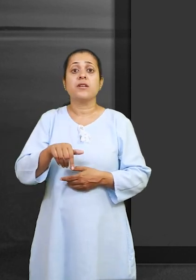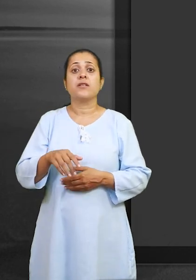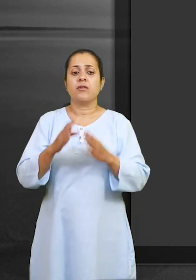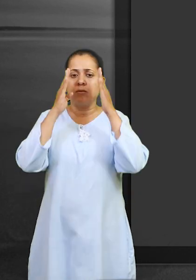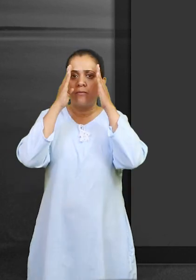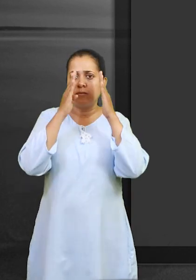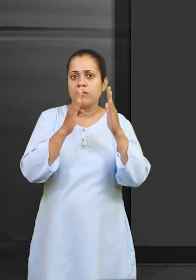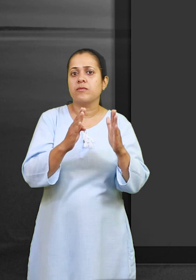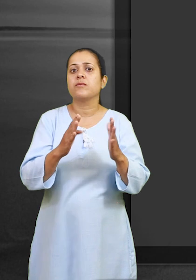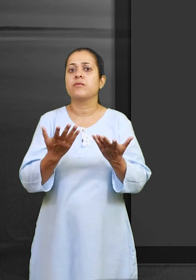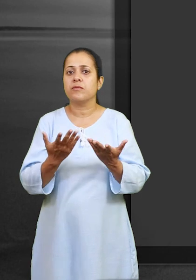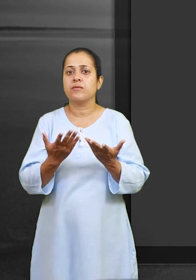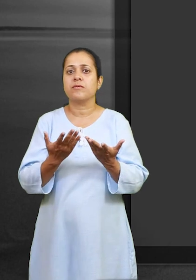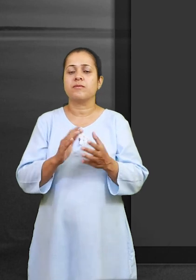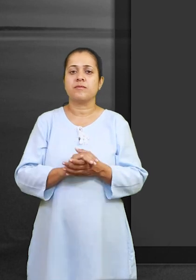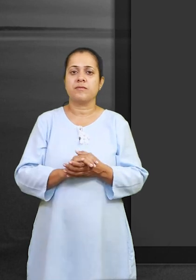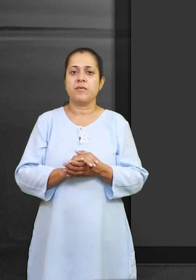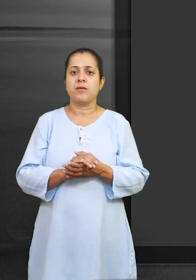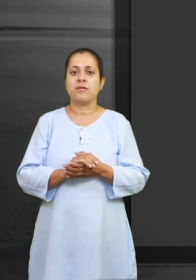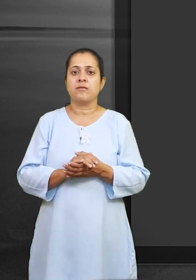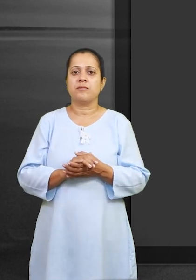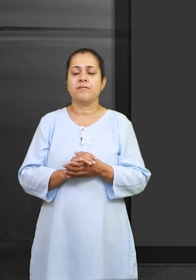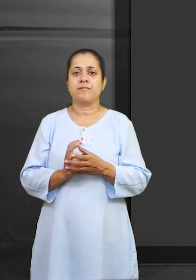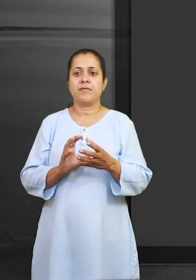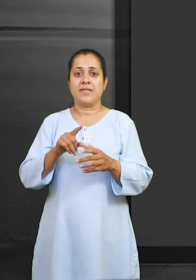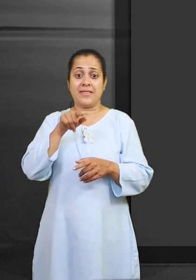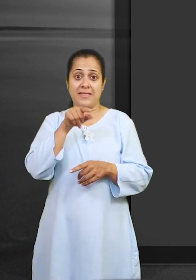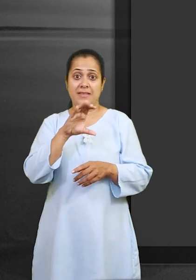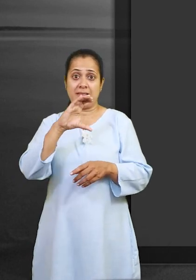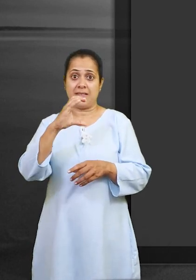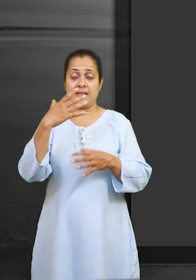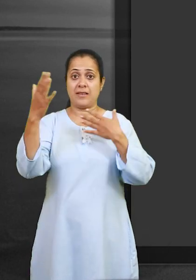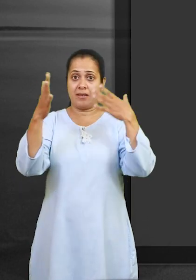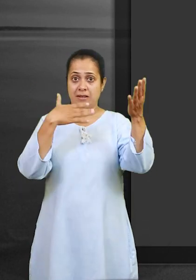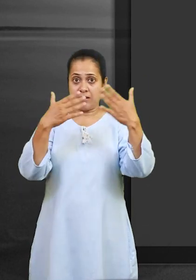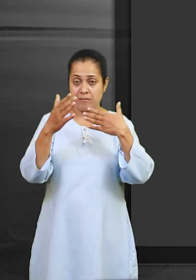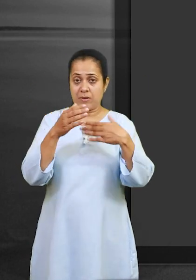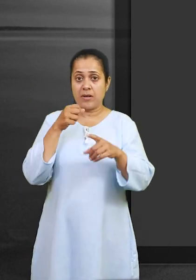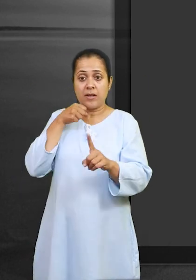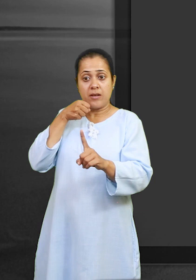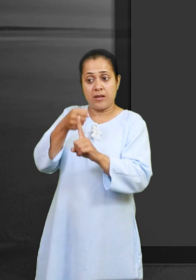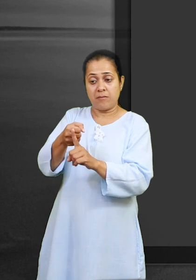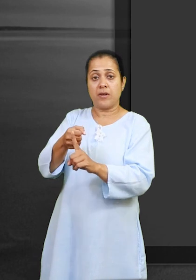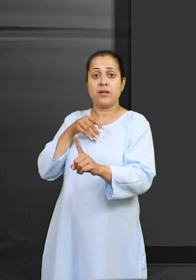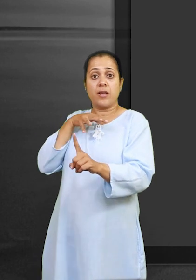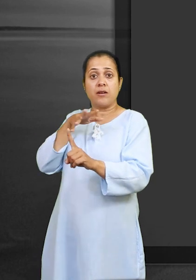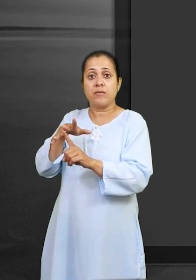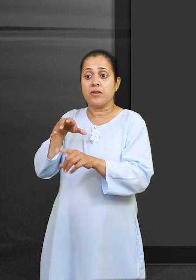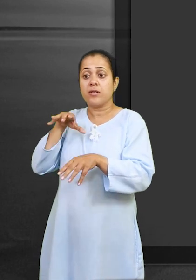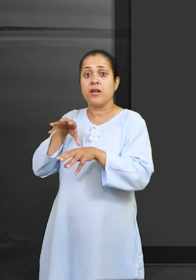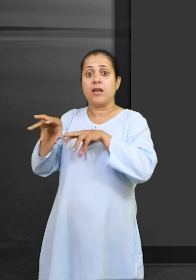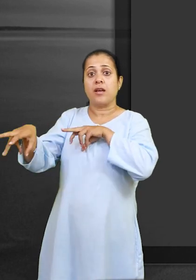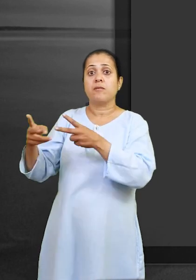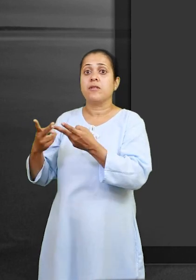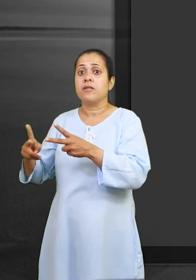going to focus and concentrate more on how the effect of climate is on